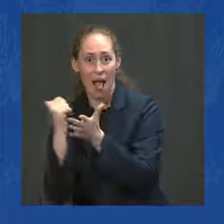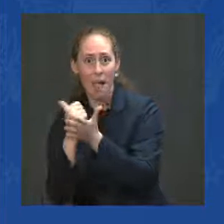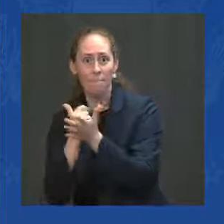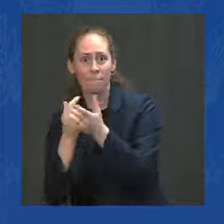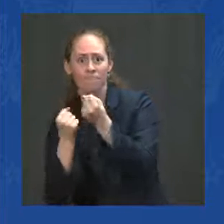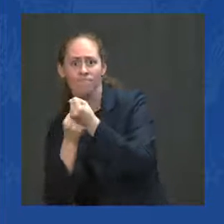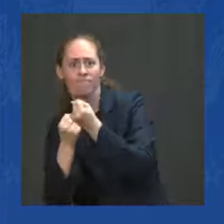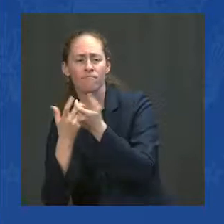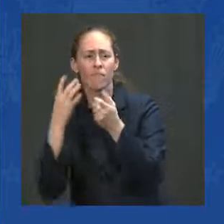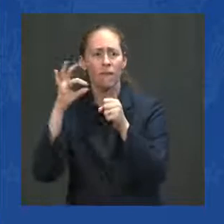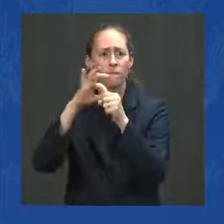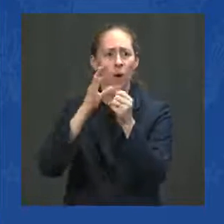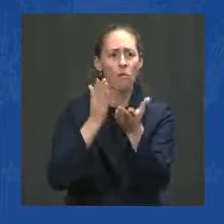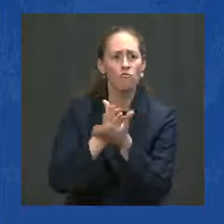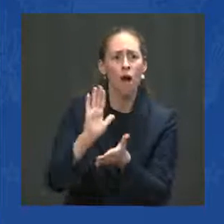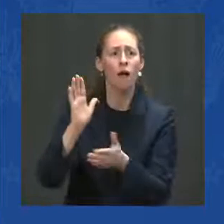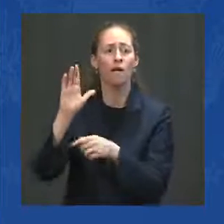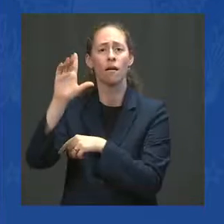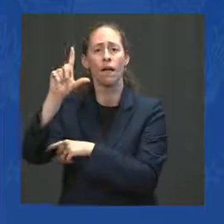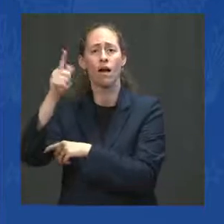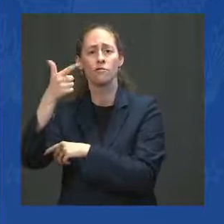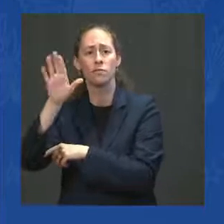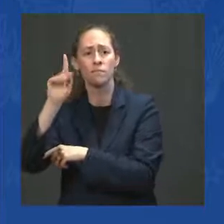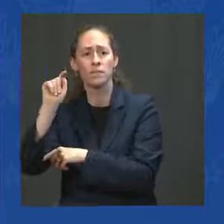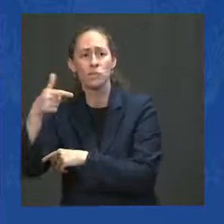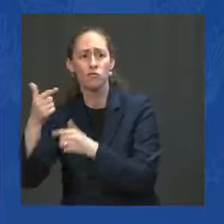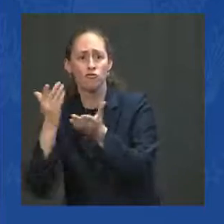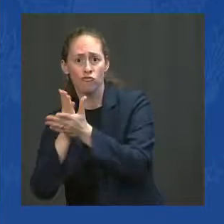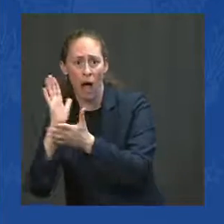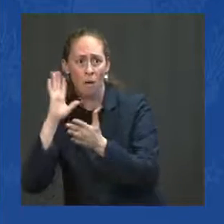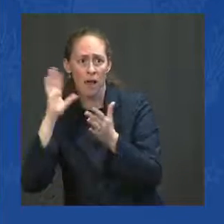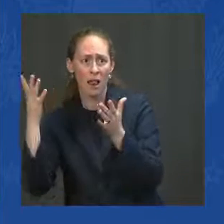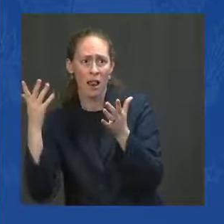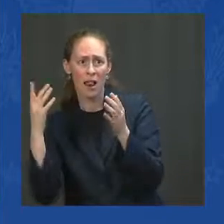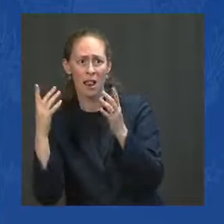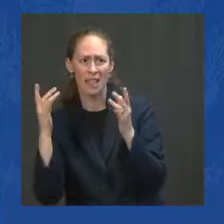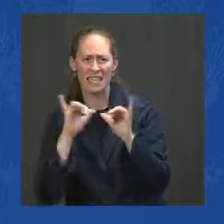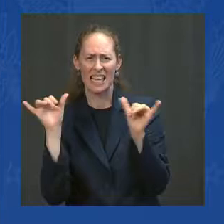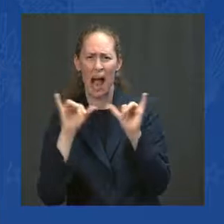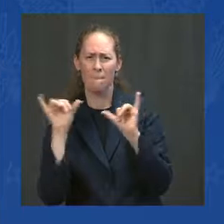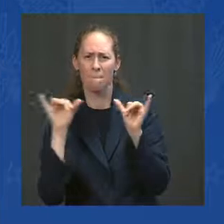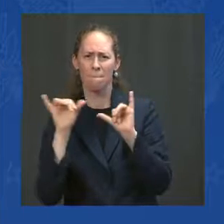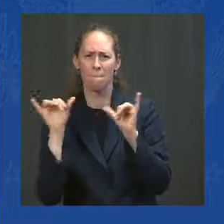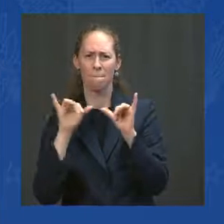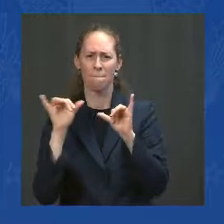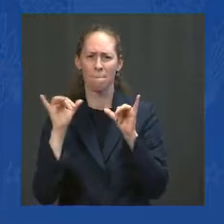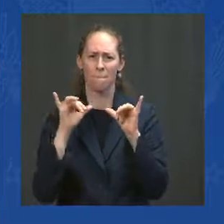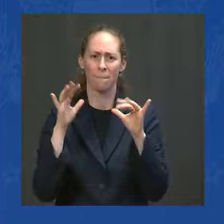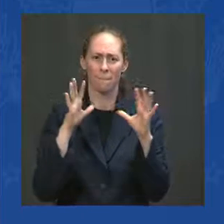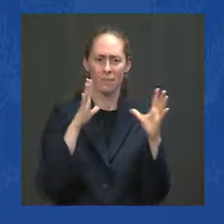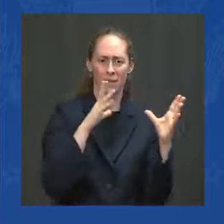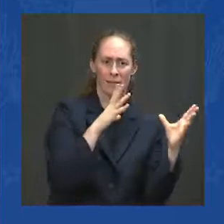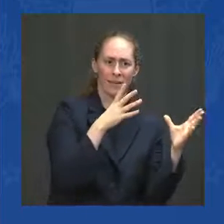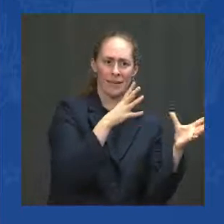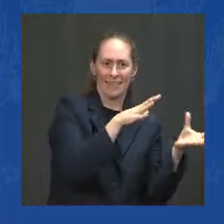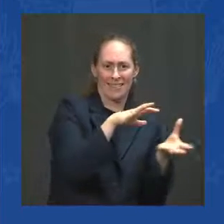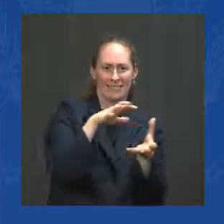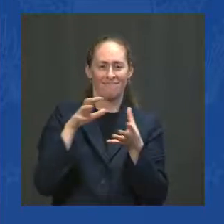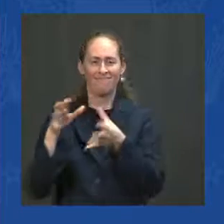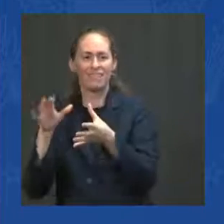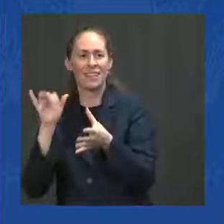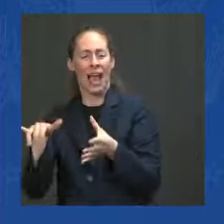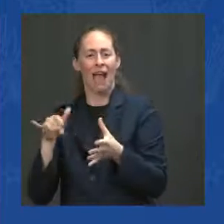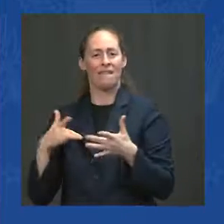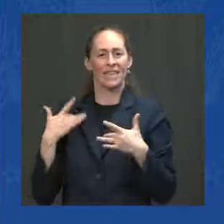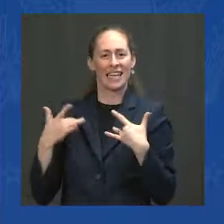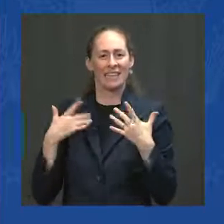I'm sorry, I shouldn't kid, because I was just reading about 50 statements from very serious press people about